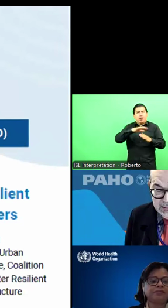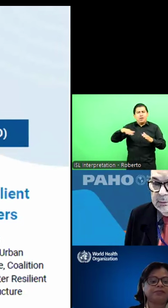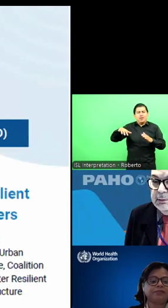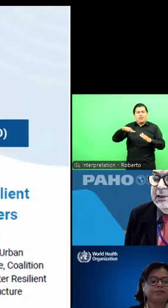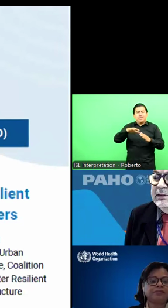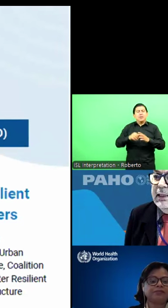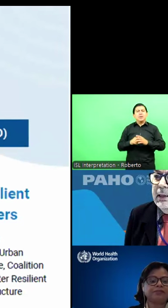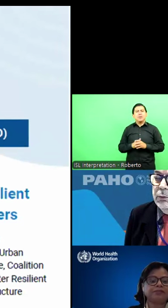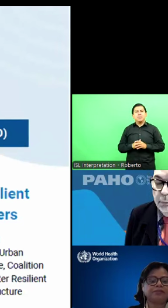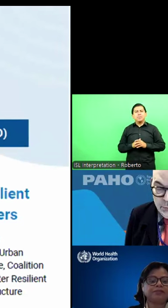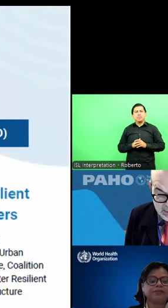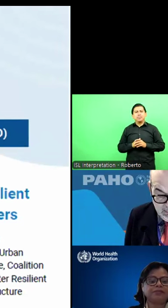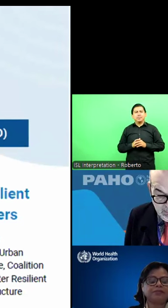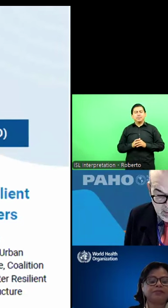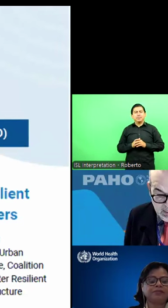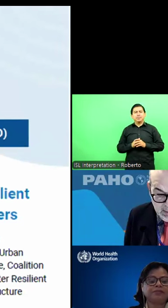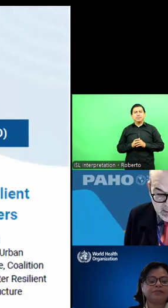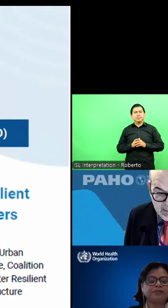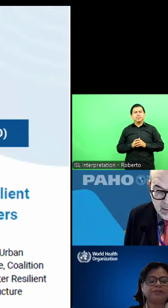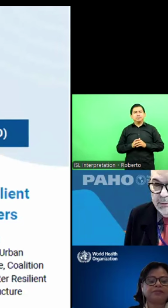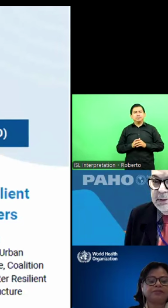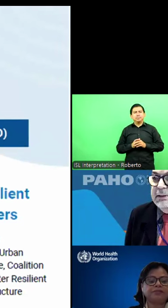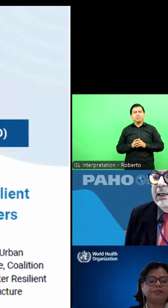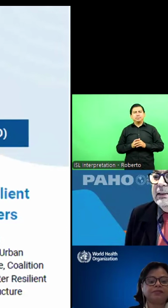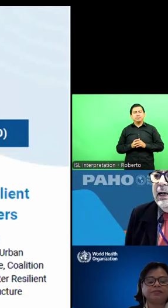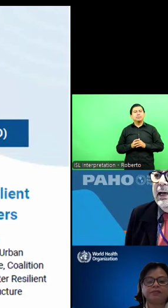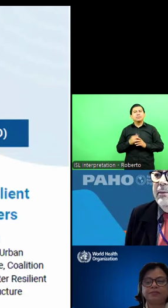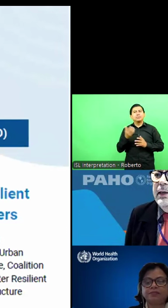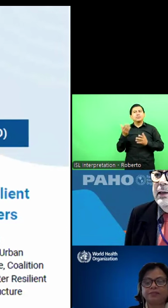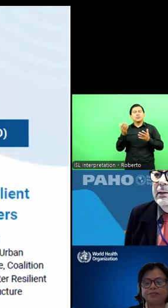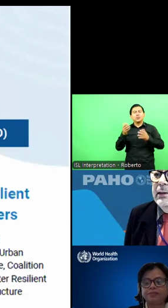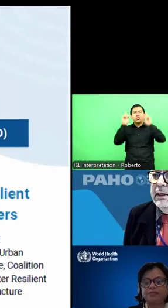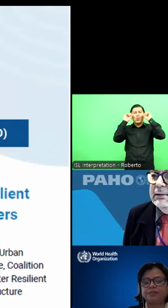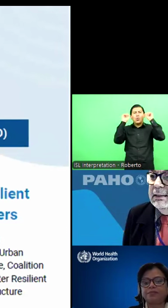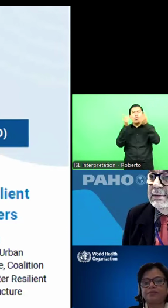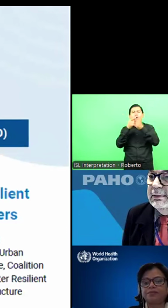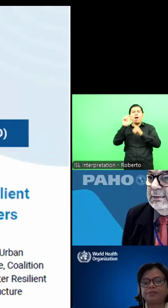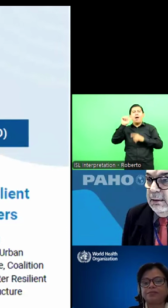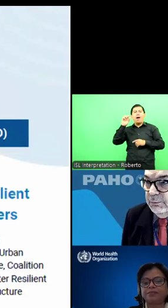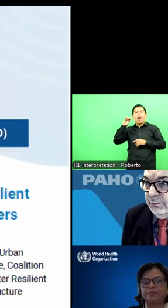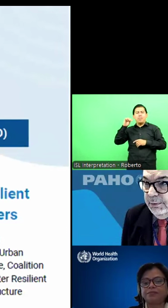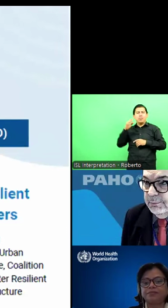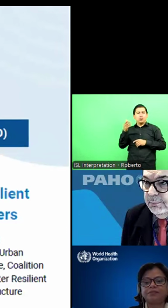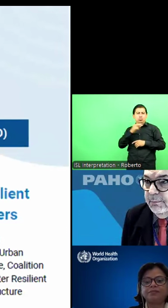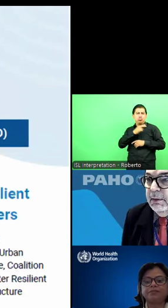in the Texas A&M University.